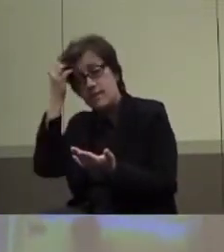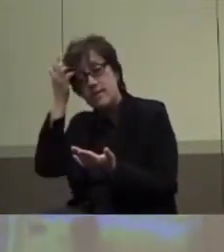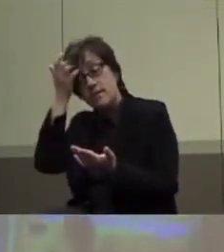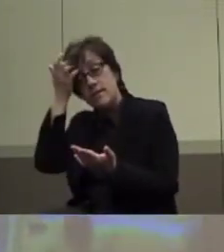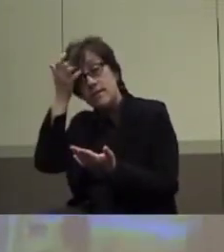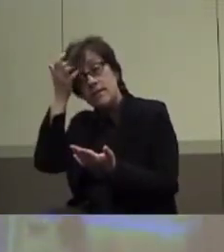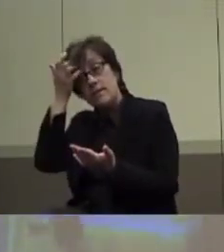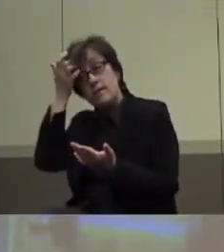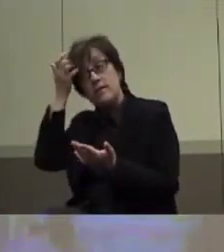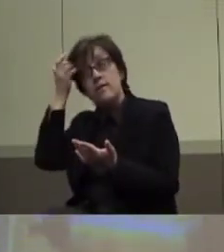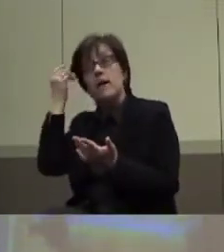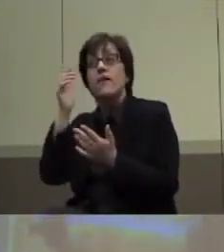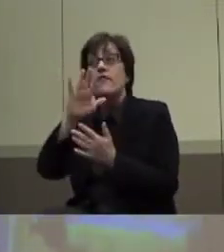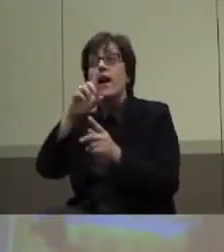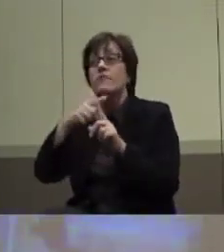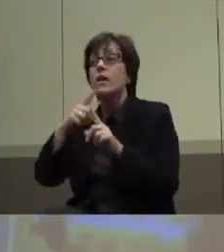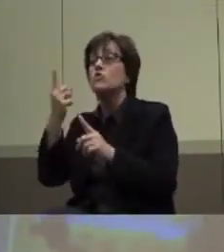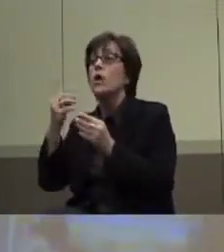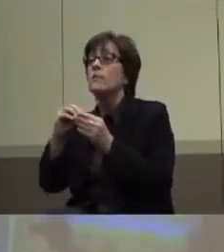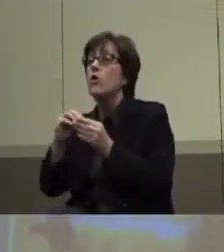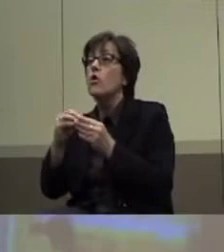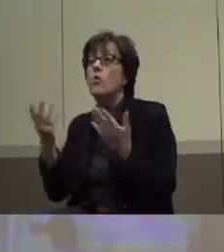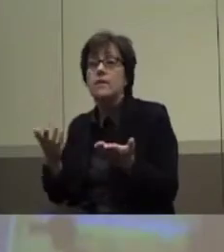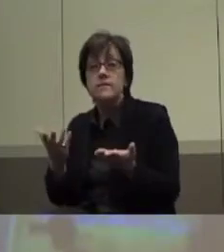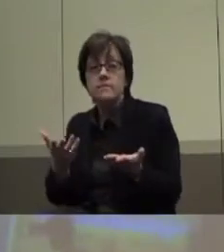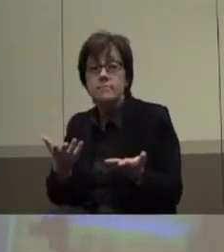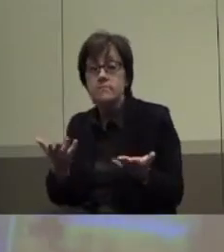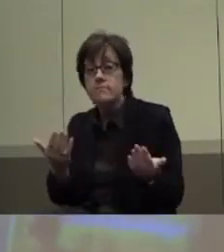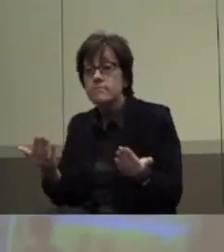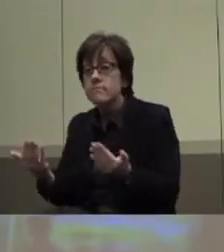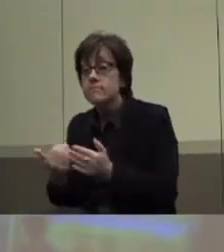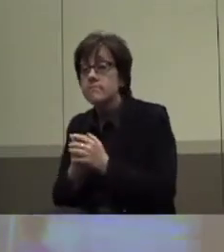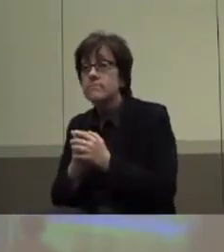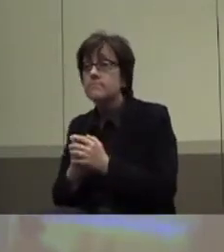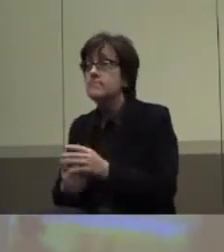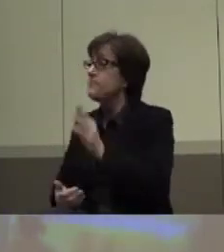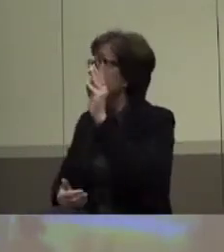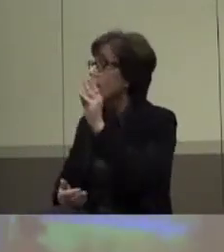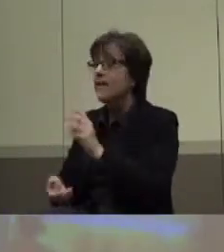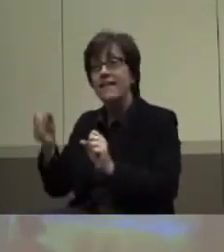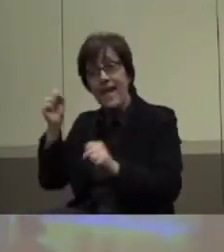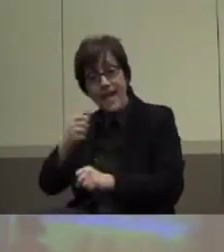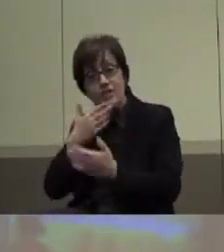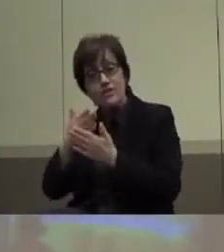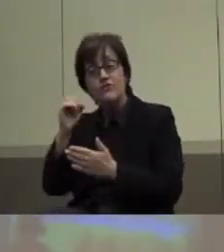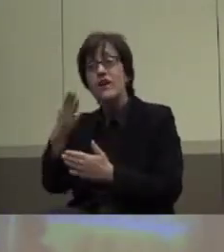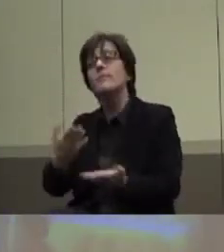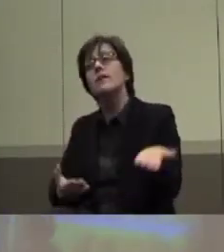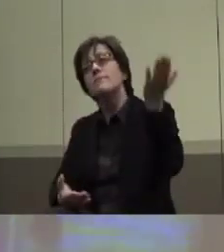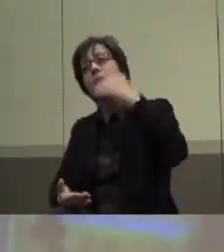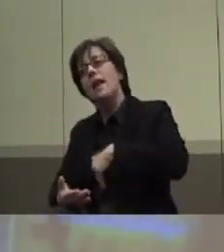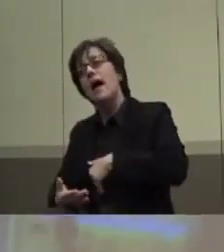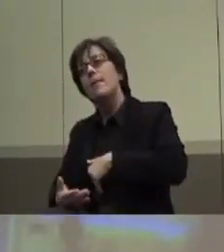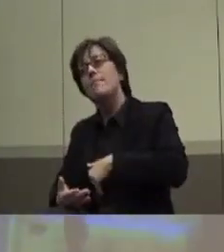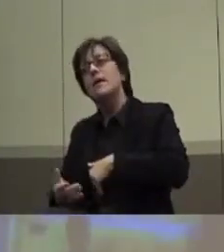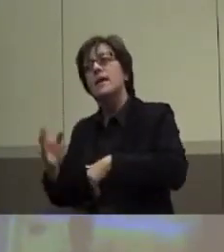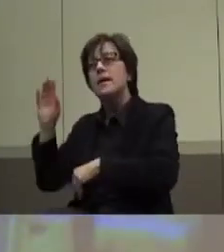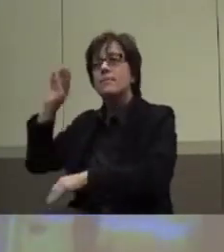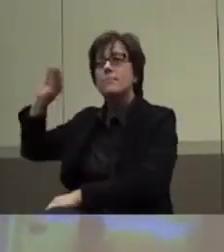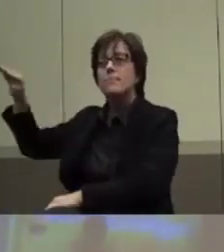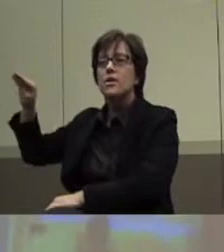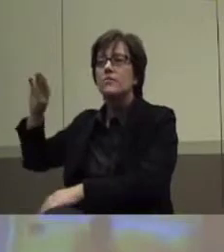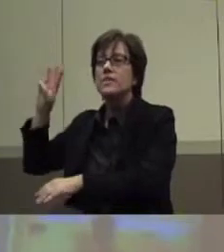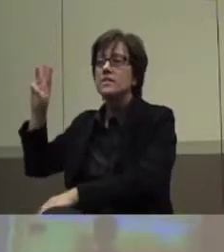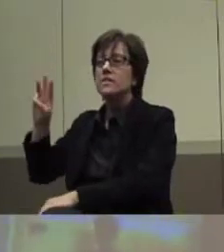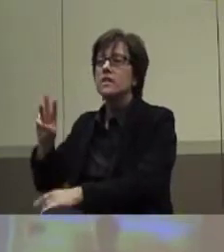right here. Max putting boogers on me. Michael, one more question. Is 6 and even? Now we see Mac